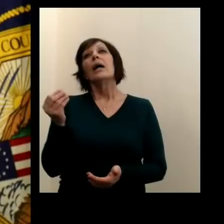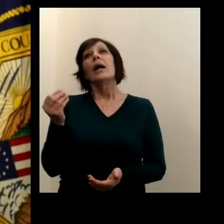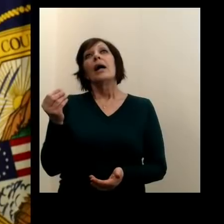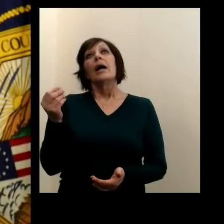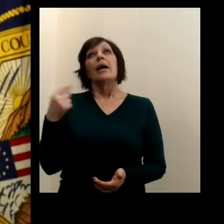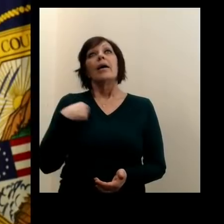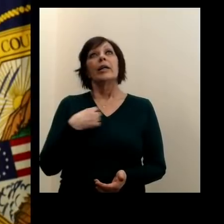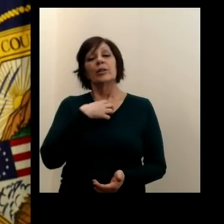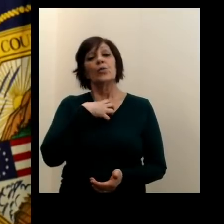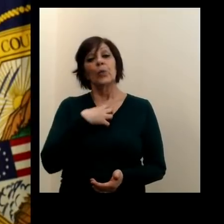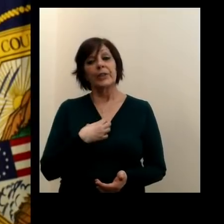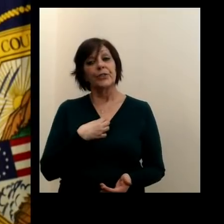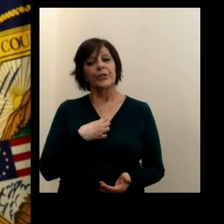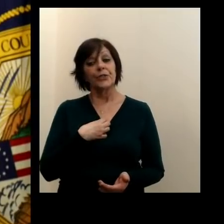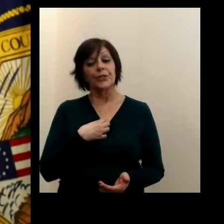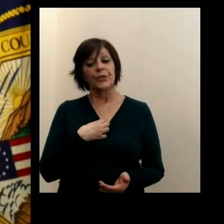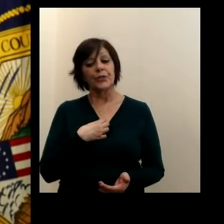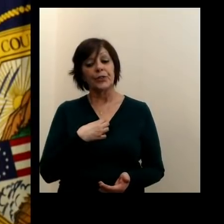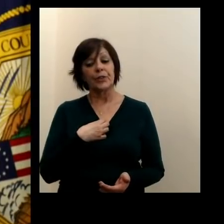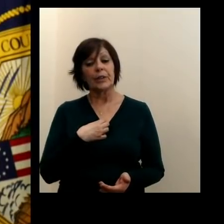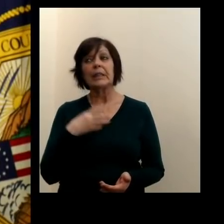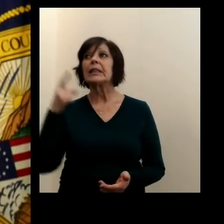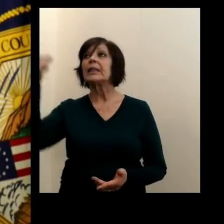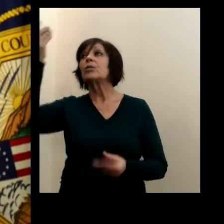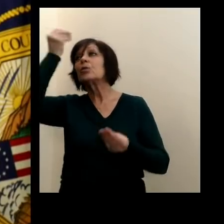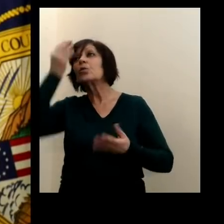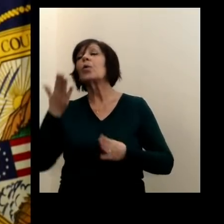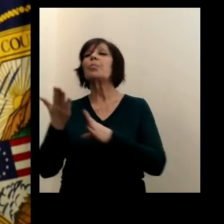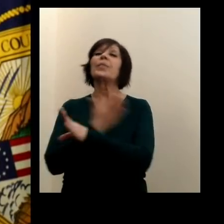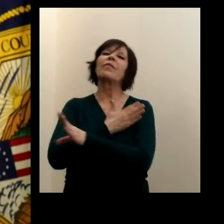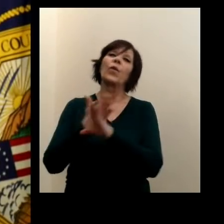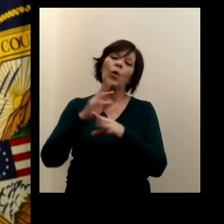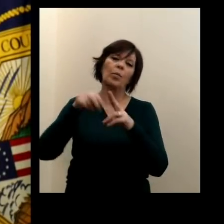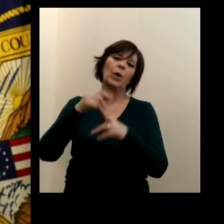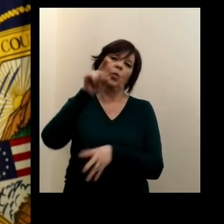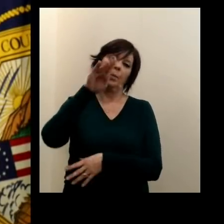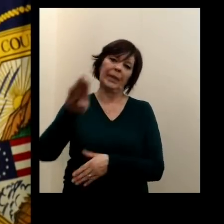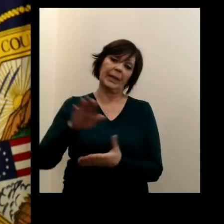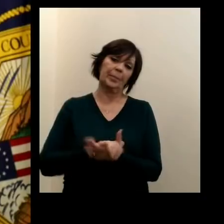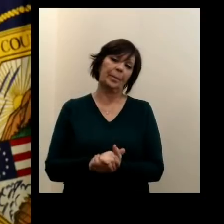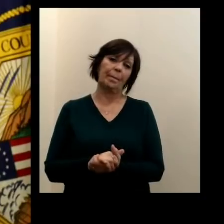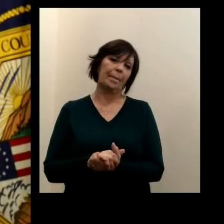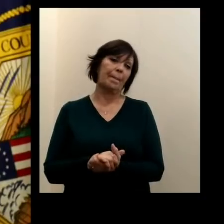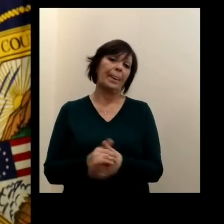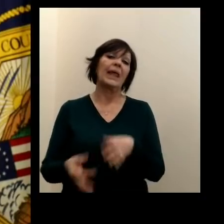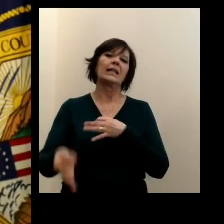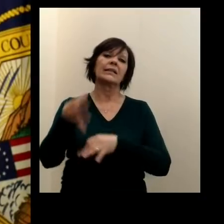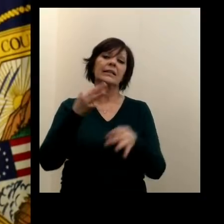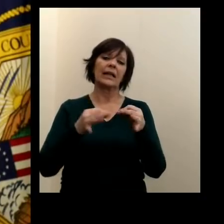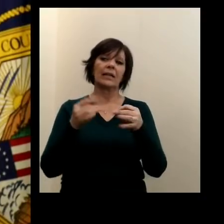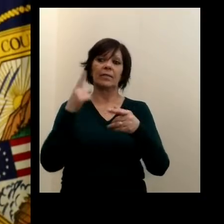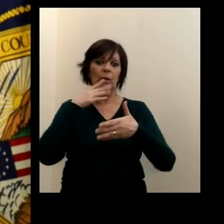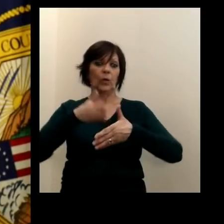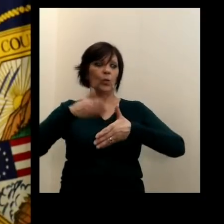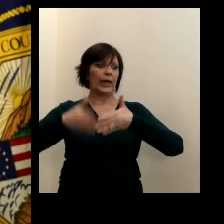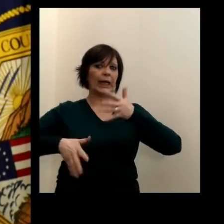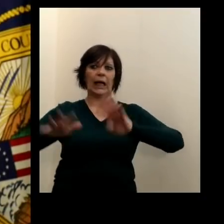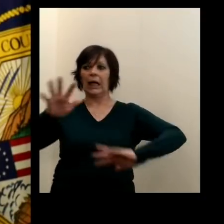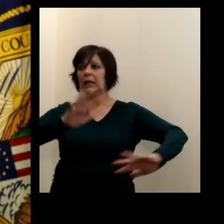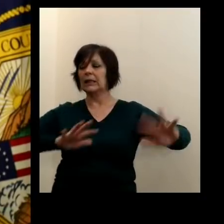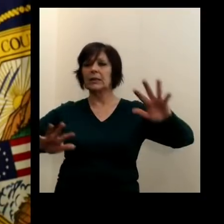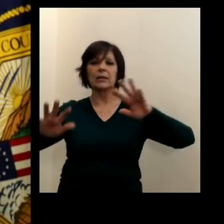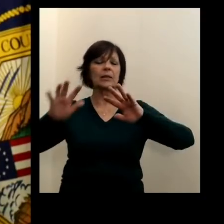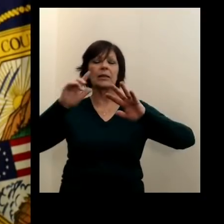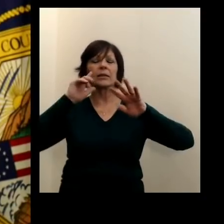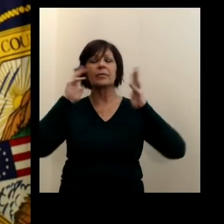wish we would have gotten more advance notice with regards to the 1B category. Instead of having a weekend, what we thought we were going to get